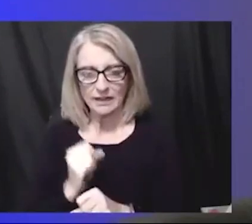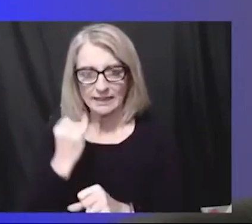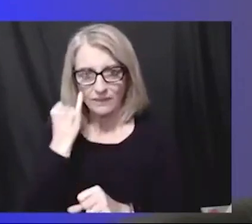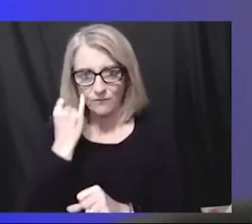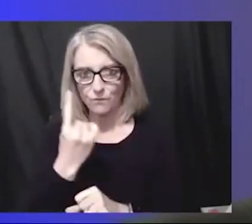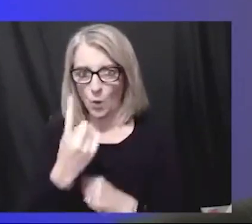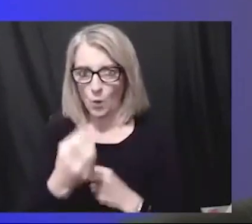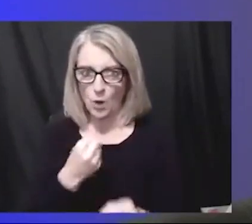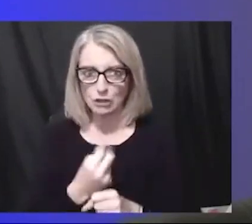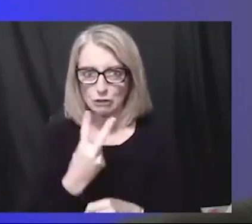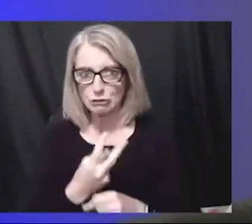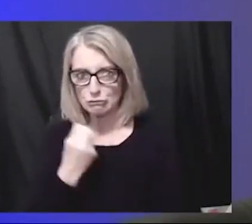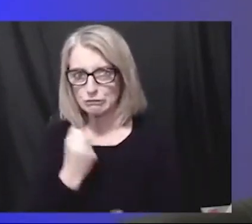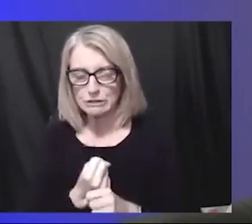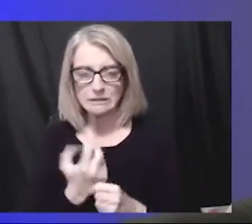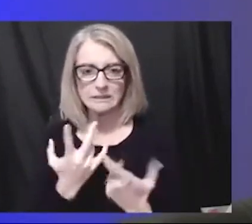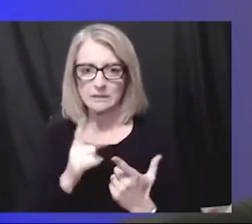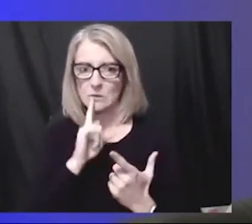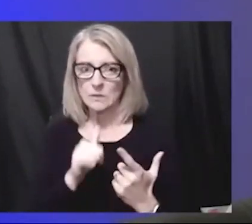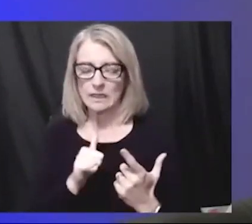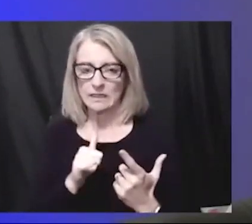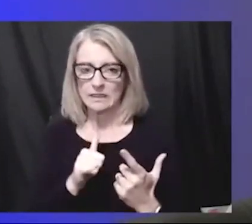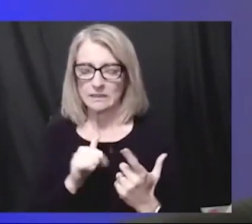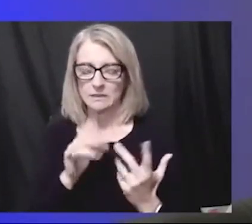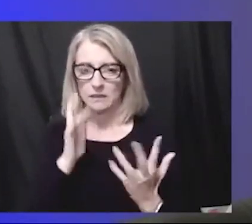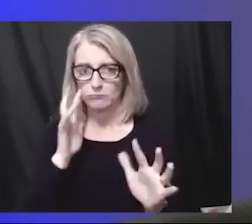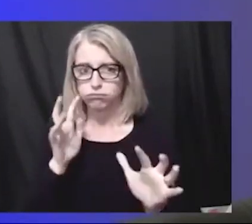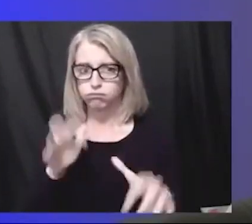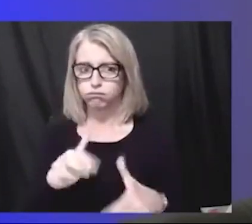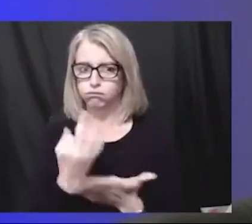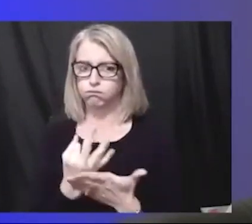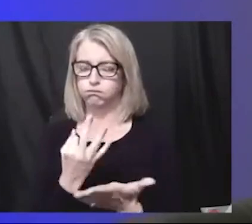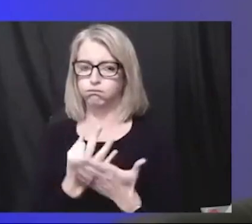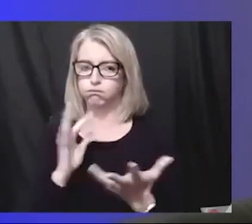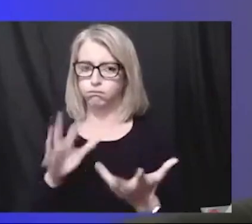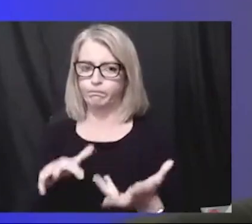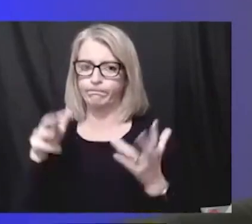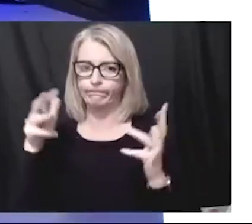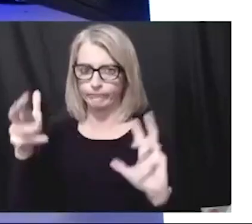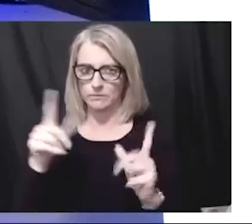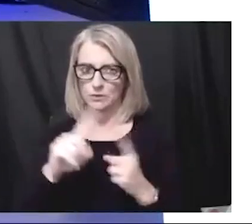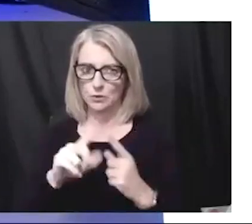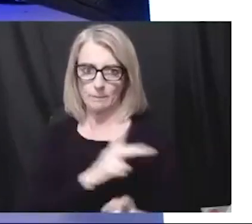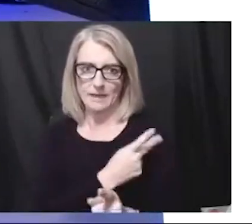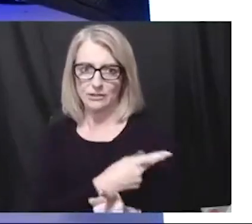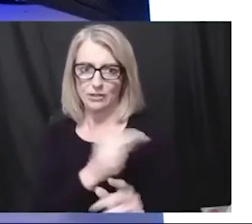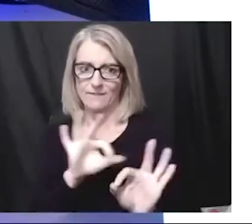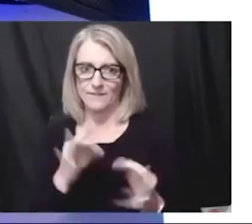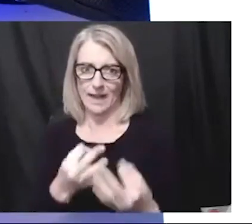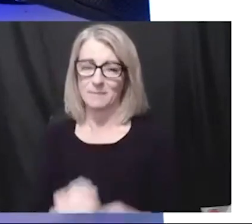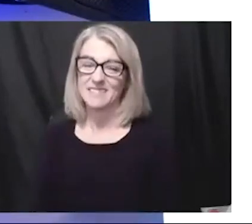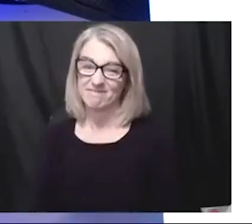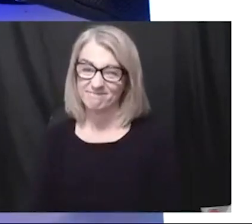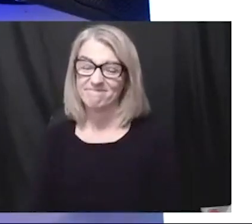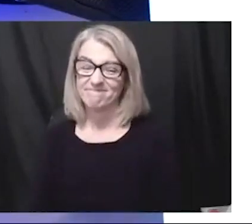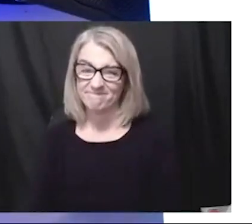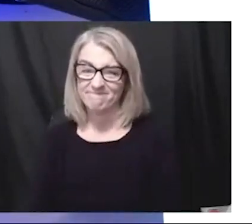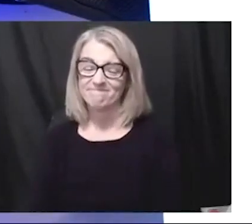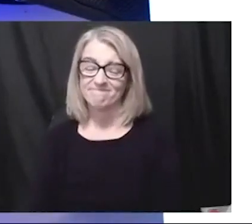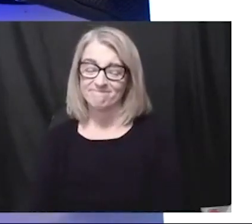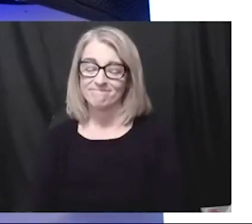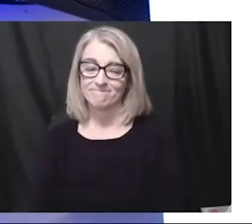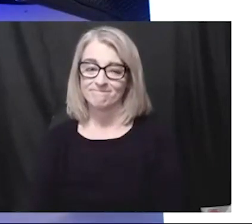that's devastating. And then you need oxygen therapy. You need all this help to try and keep your life together. And so where do you end up on